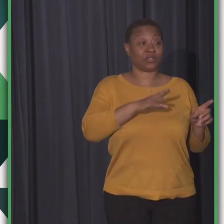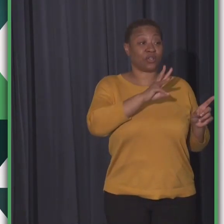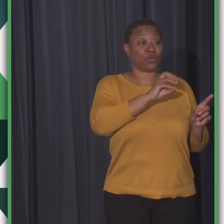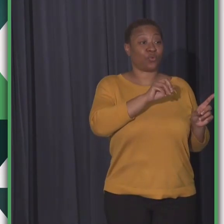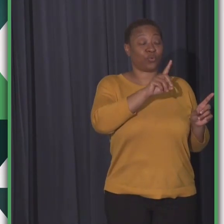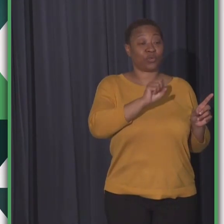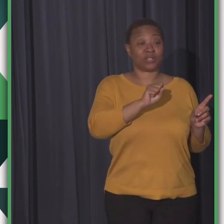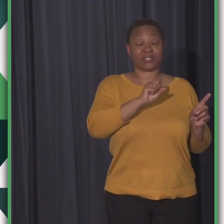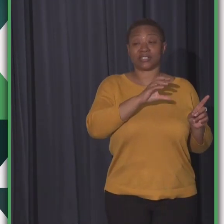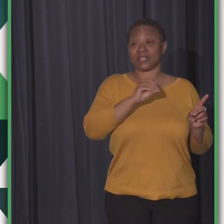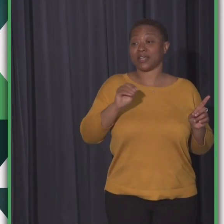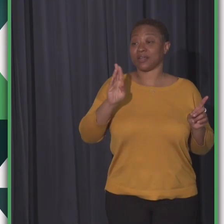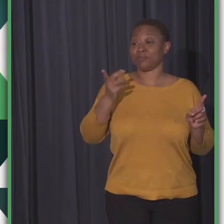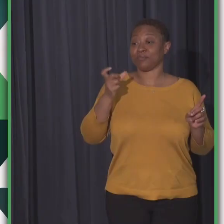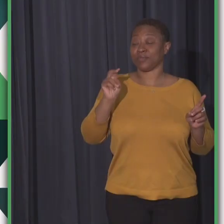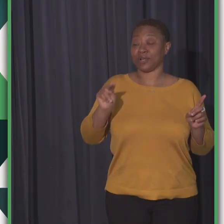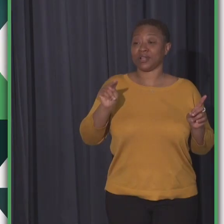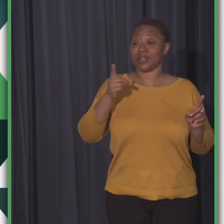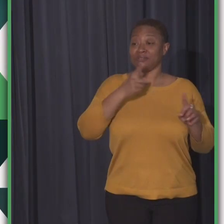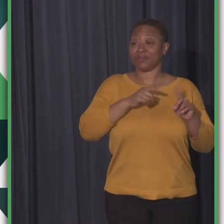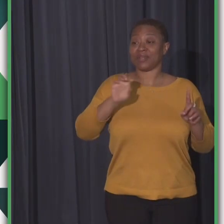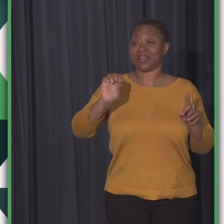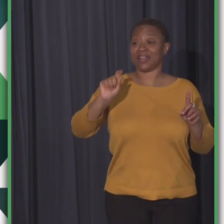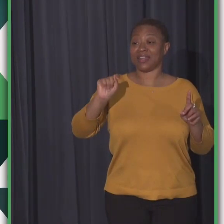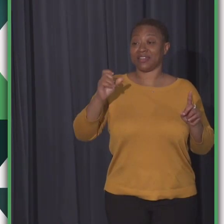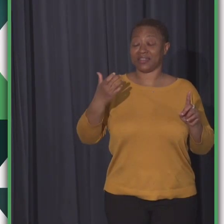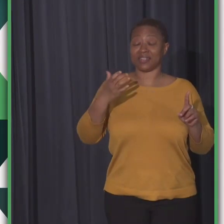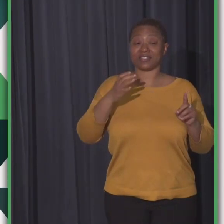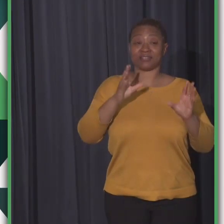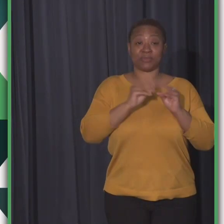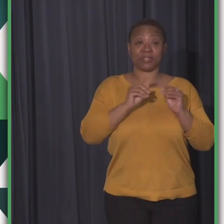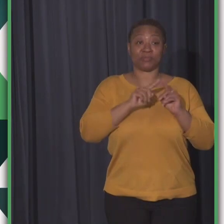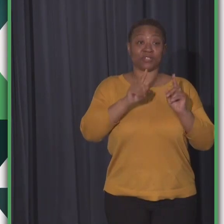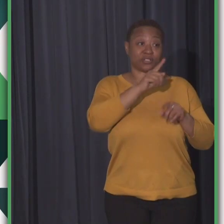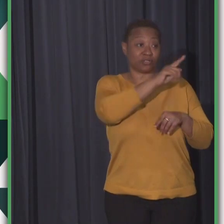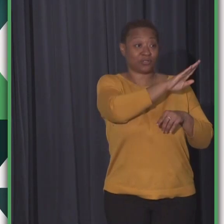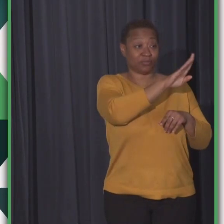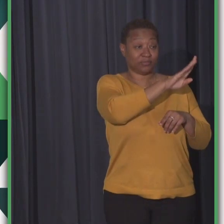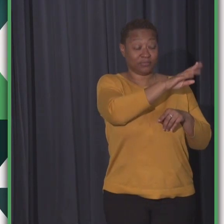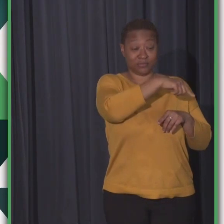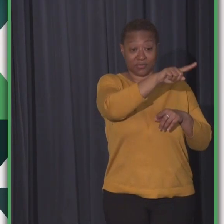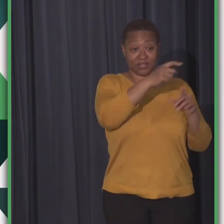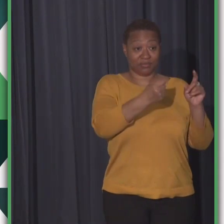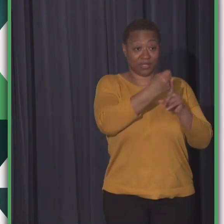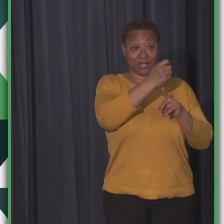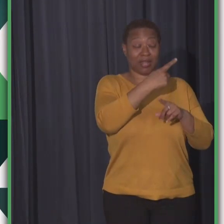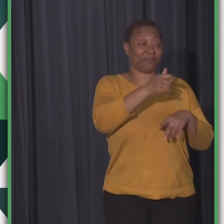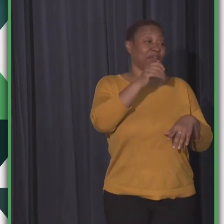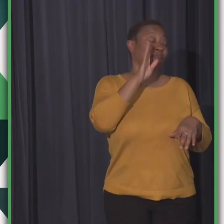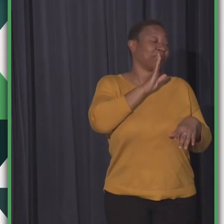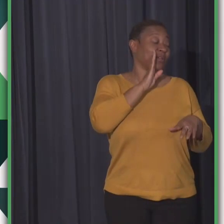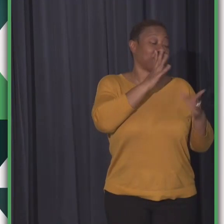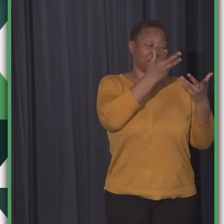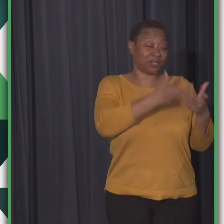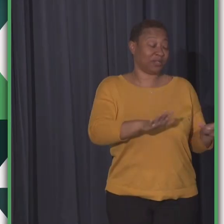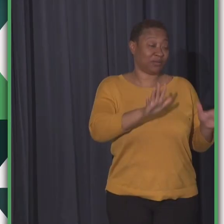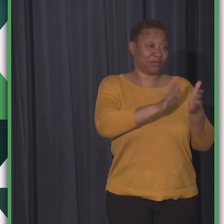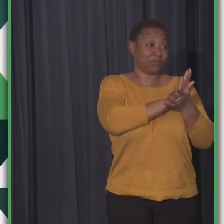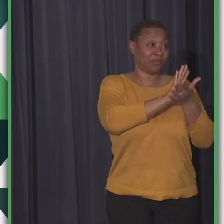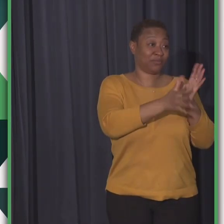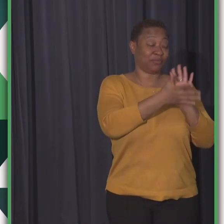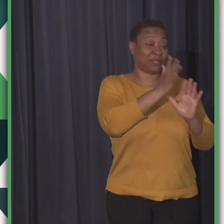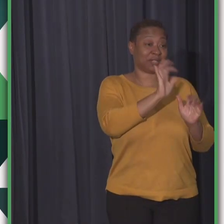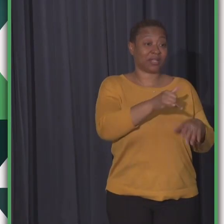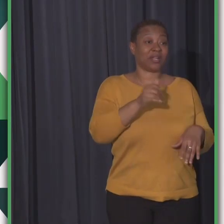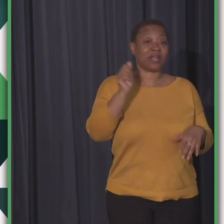Burton. I can probably guess from that ethics committee meeting, but y'all need to take that outside, beat each other up, and go have a beer and be done with it.